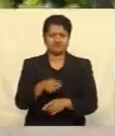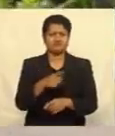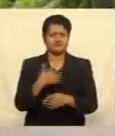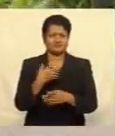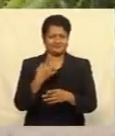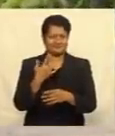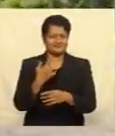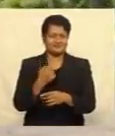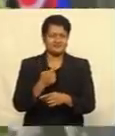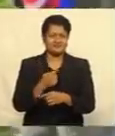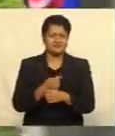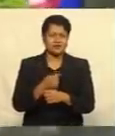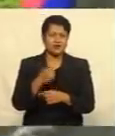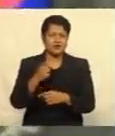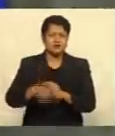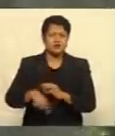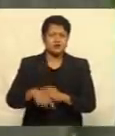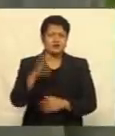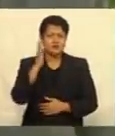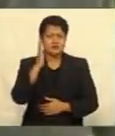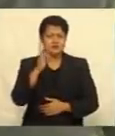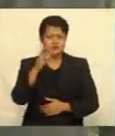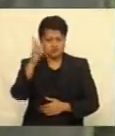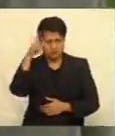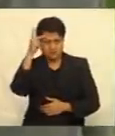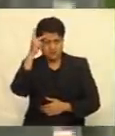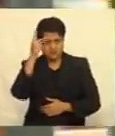Suva school principal suspended.